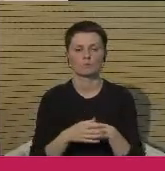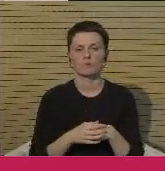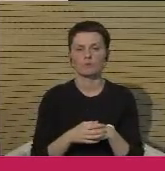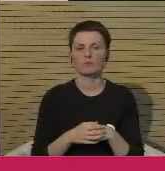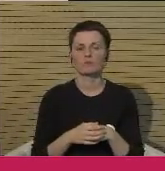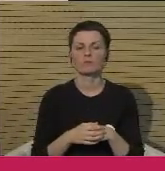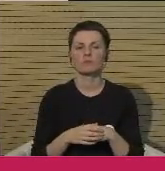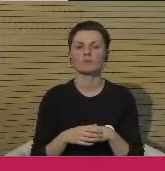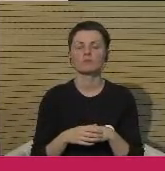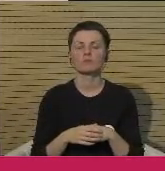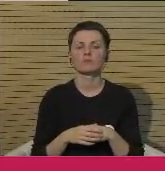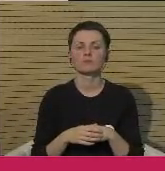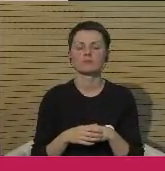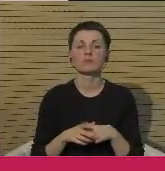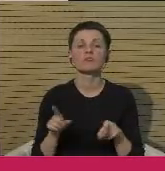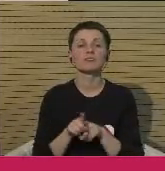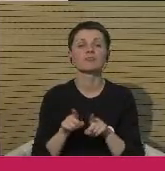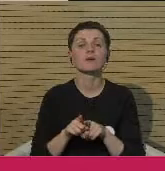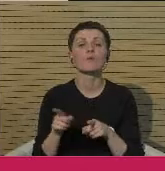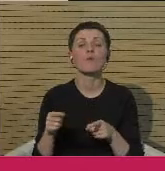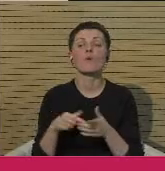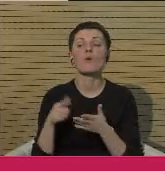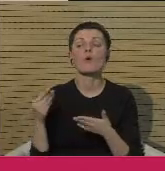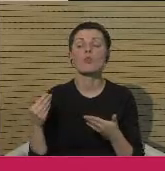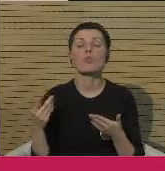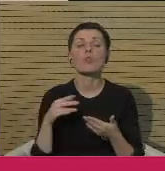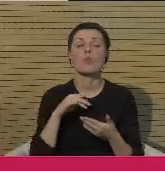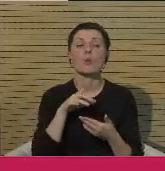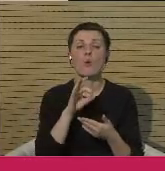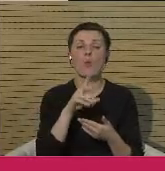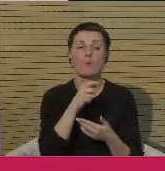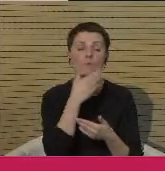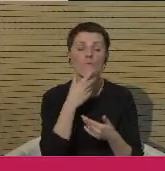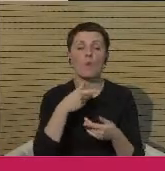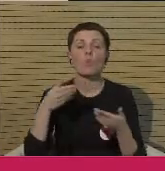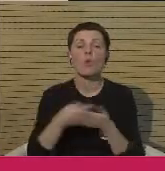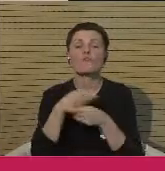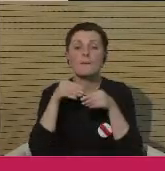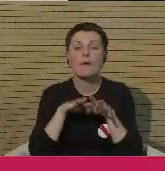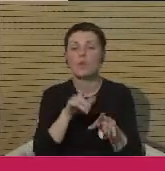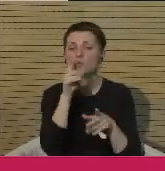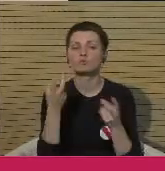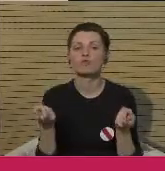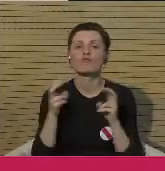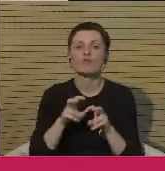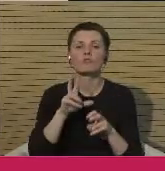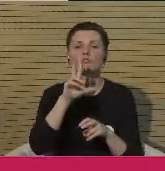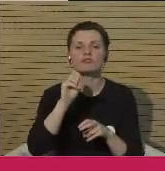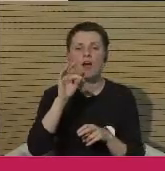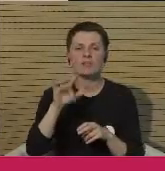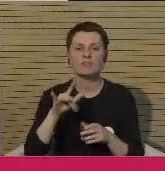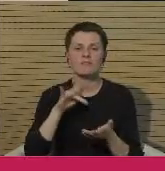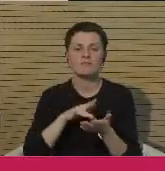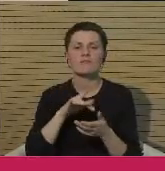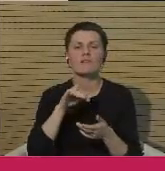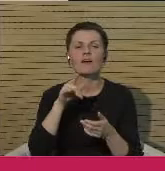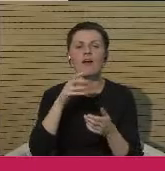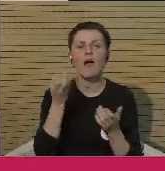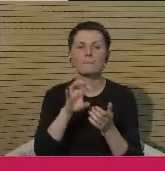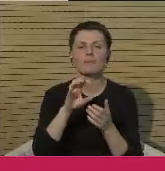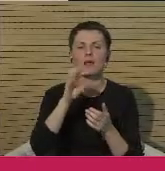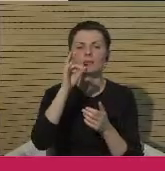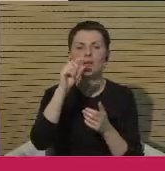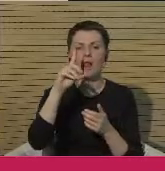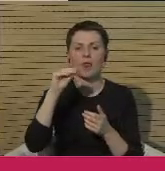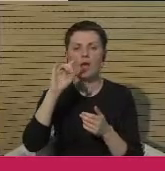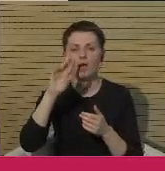together. And also the new media are very, very helpful. People use the Telegram